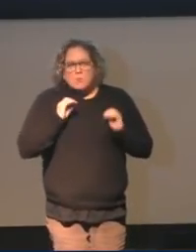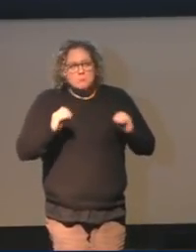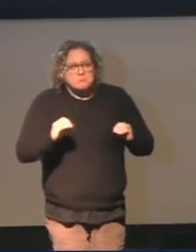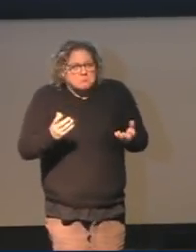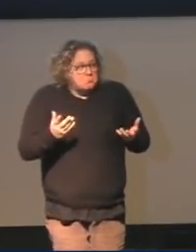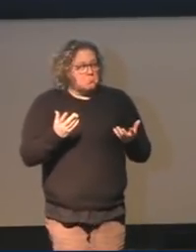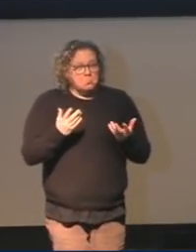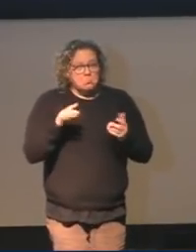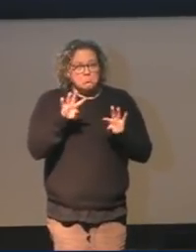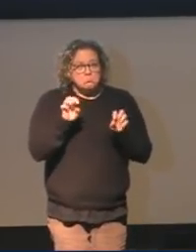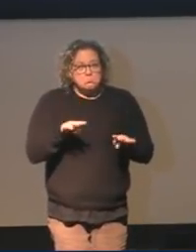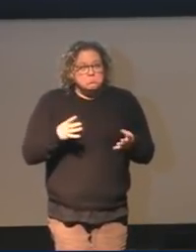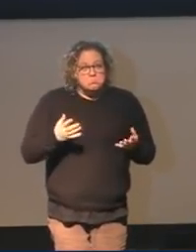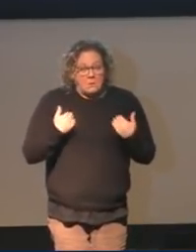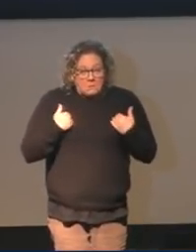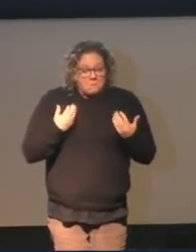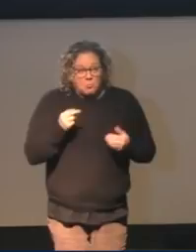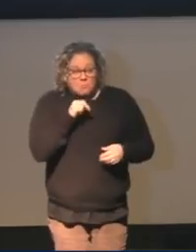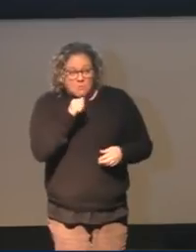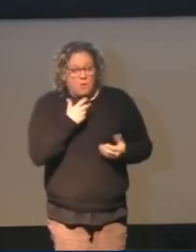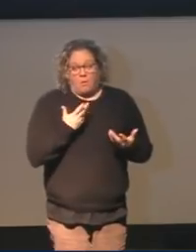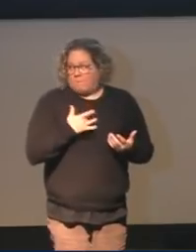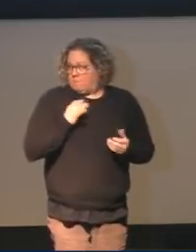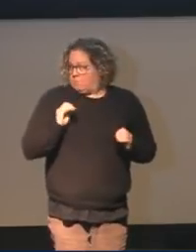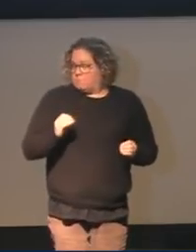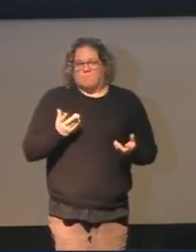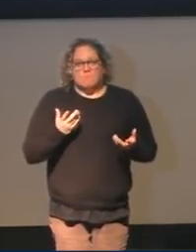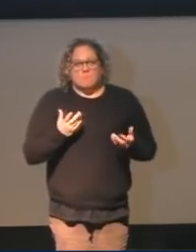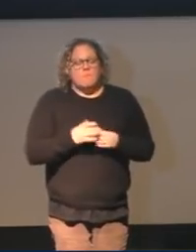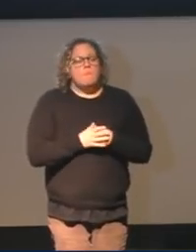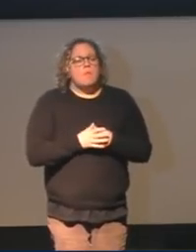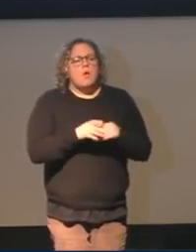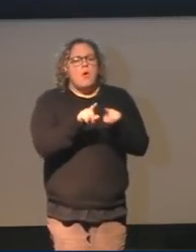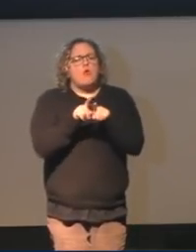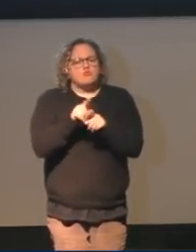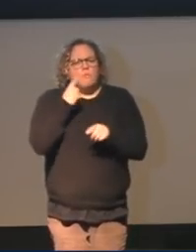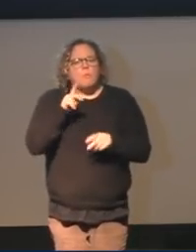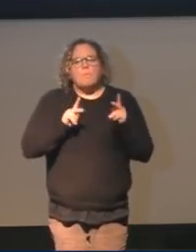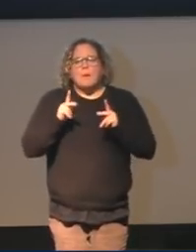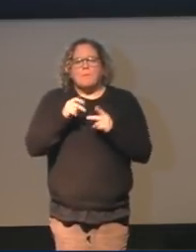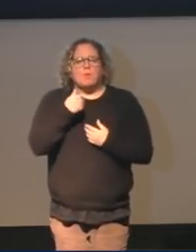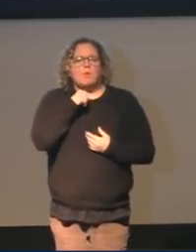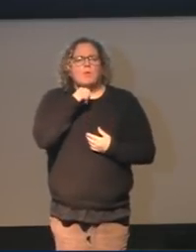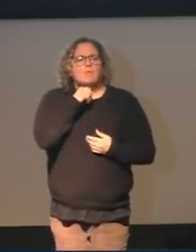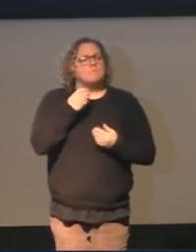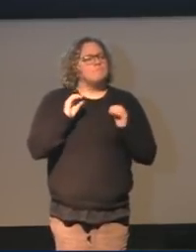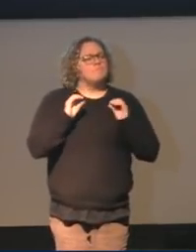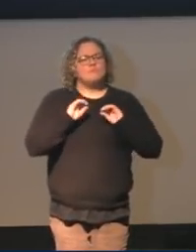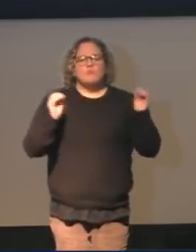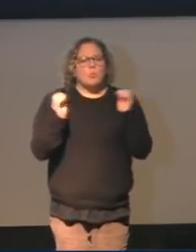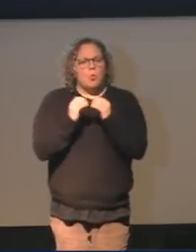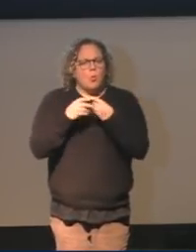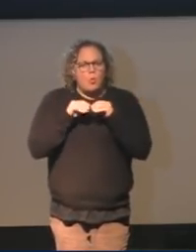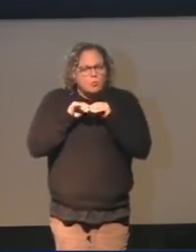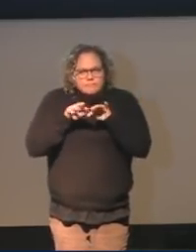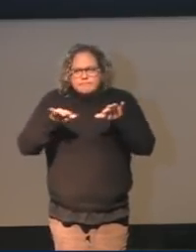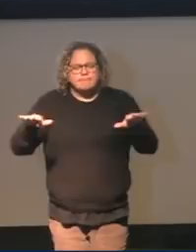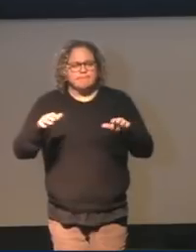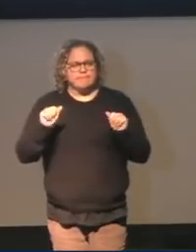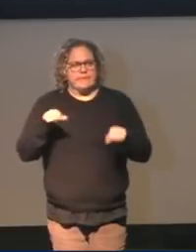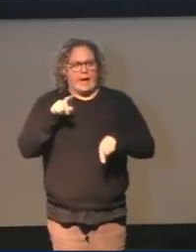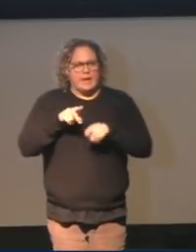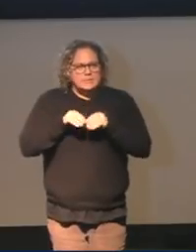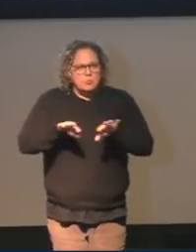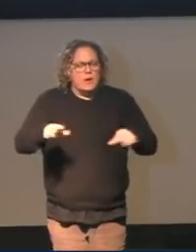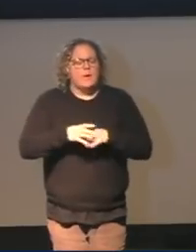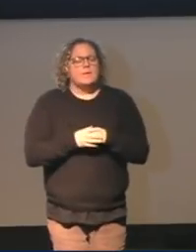for determining when patients are no longer infectious. The PCR detects RNA, it detects the RNA protein, but